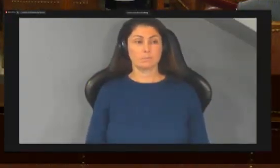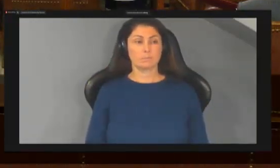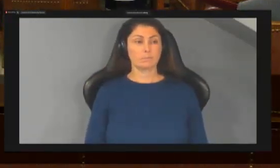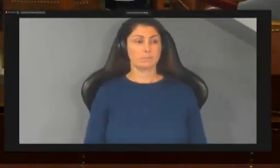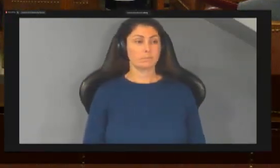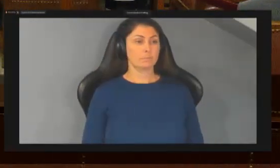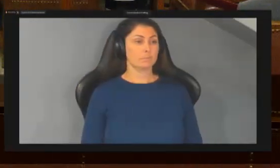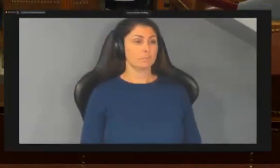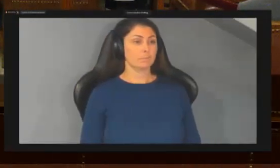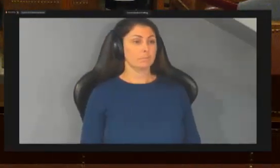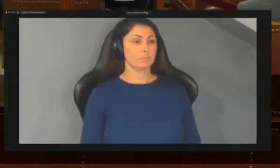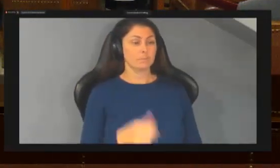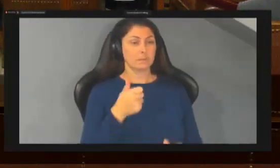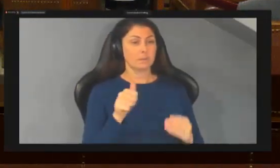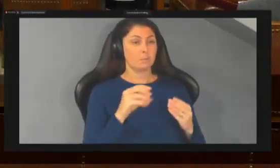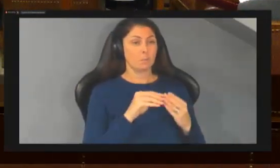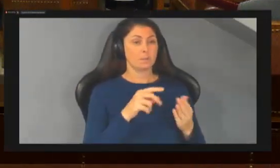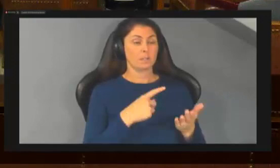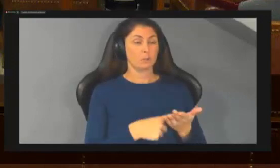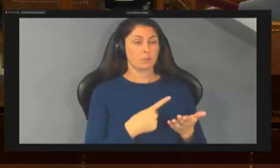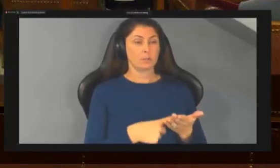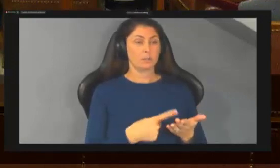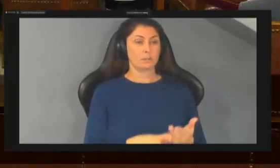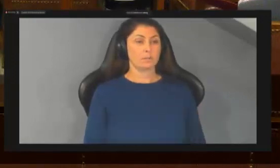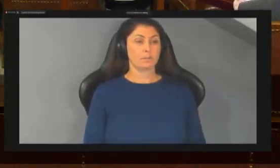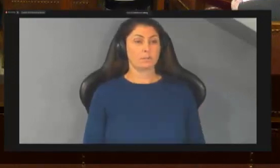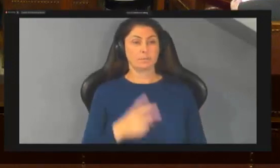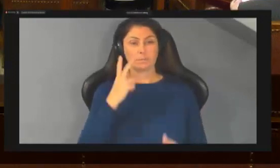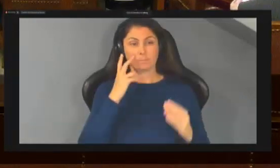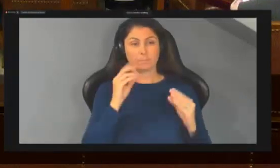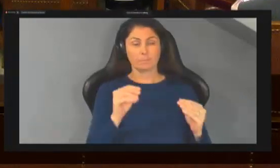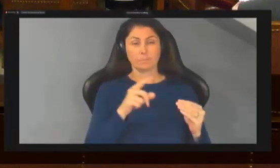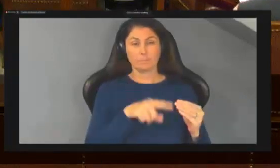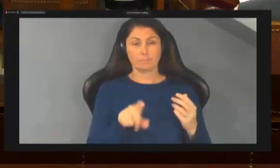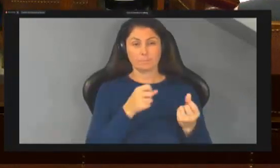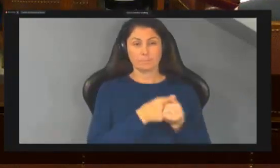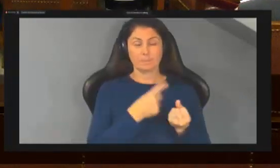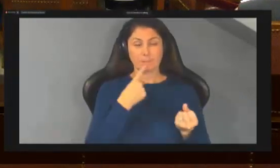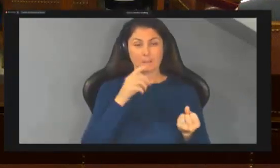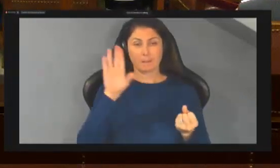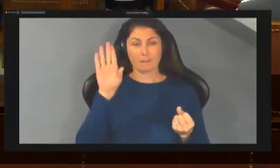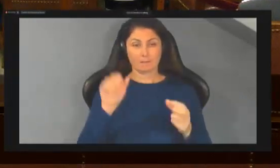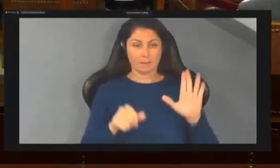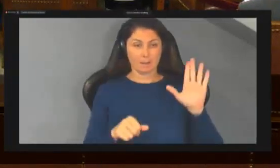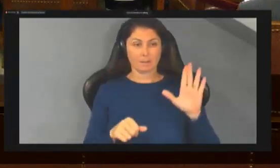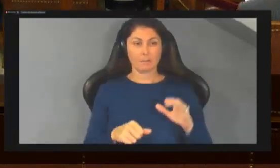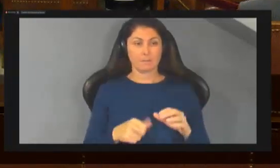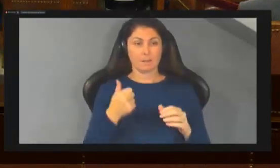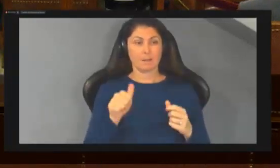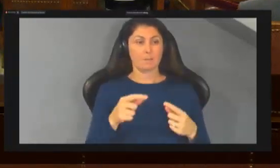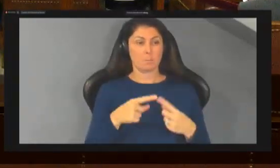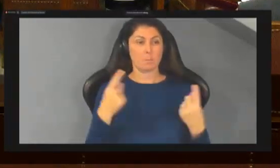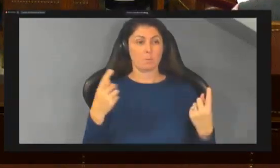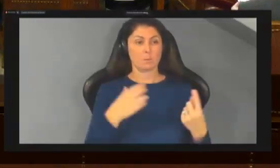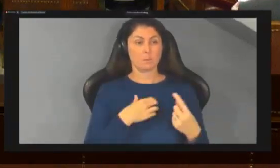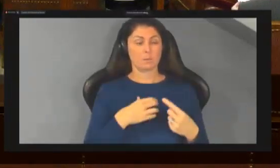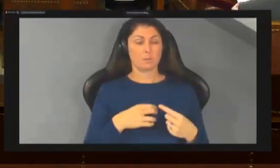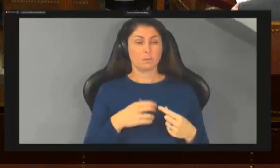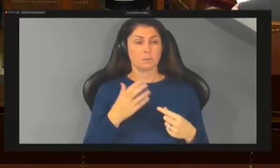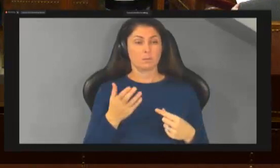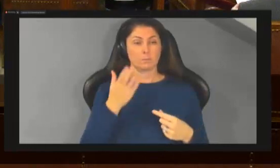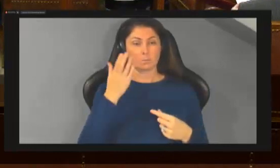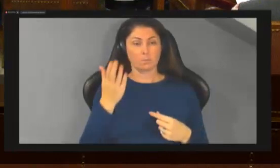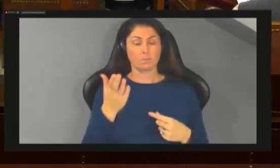Any further discussion? Seeing none, all those in favor say aye. Aye. Any opposed? Affirmative